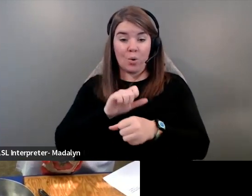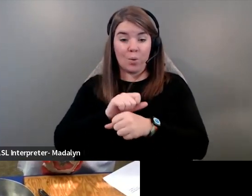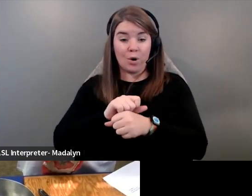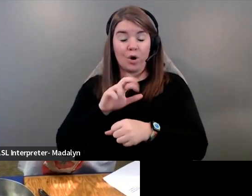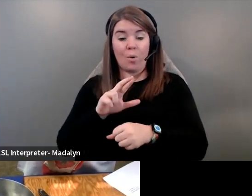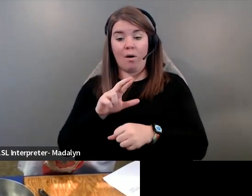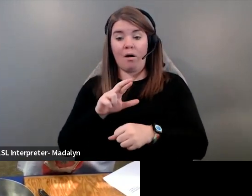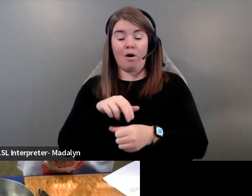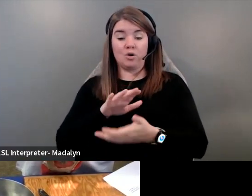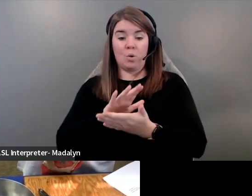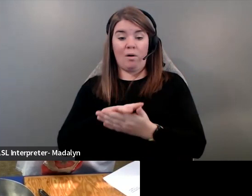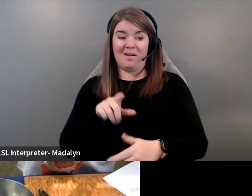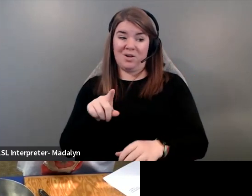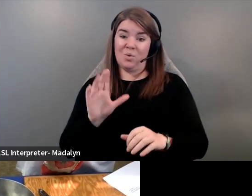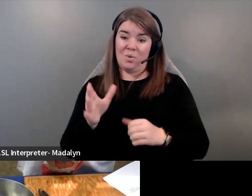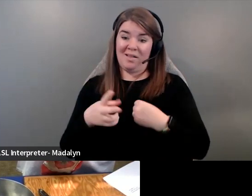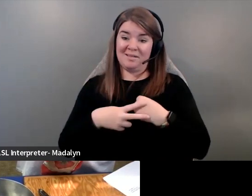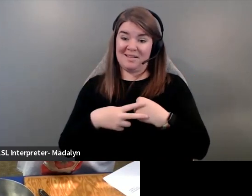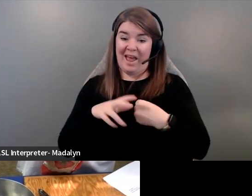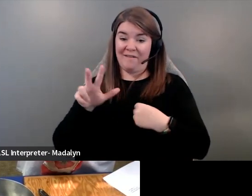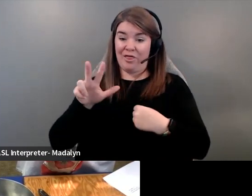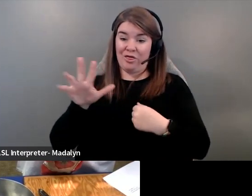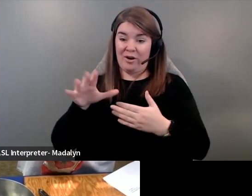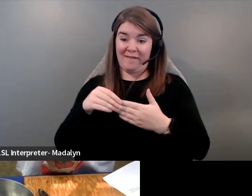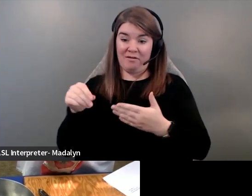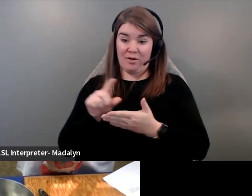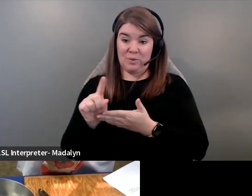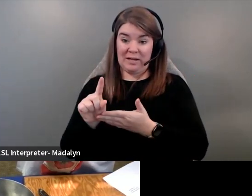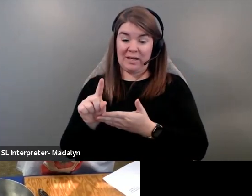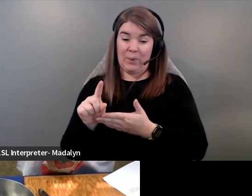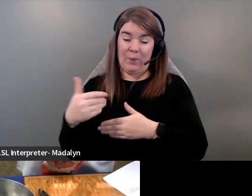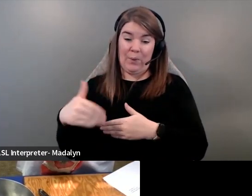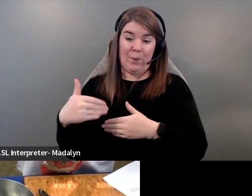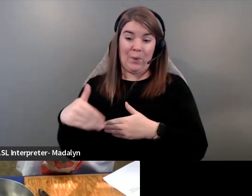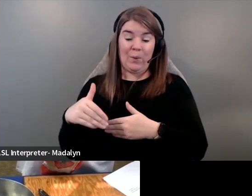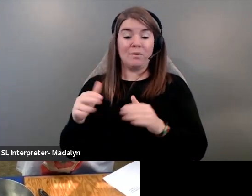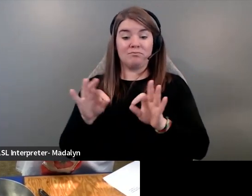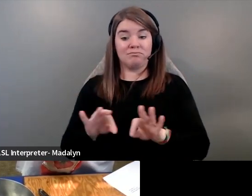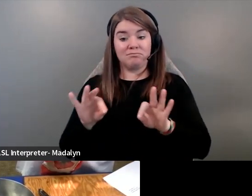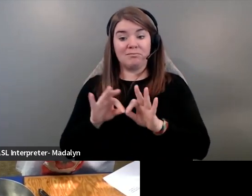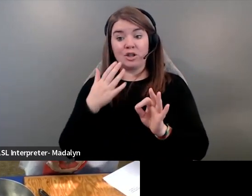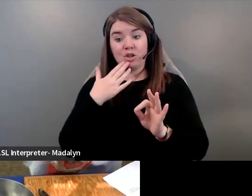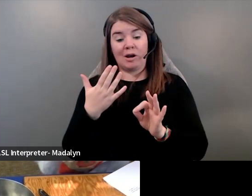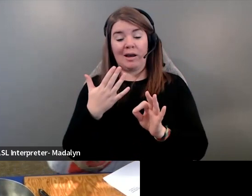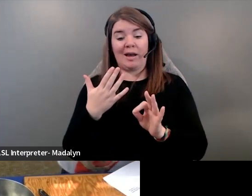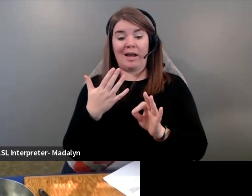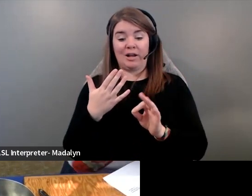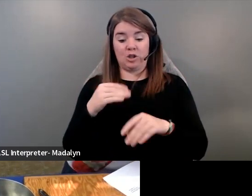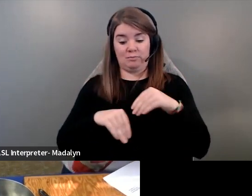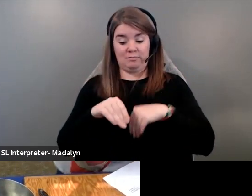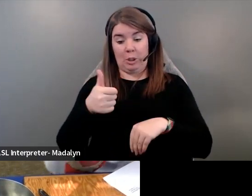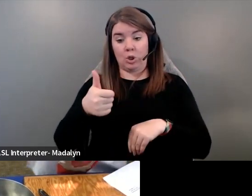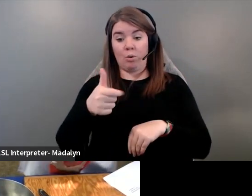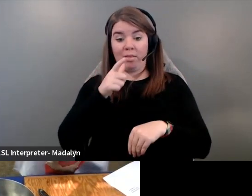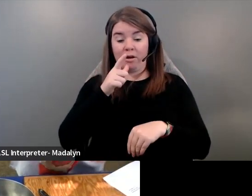save probably at the minimum $35 a week. So it's a good thing to do to package your own lunches and save